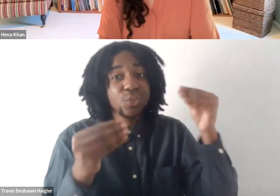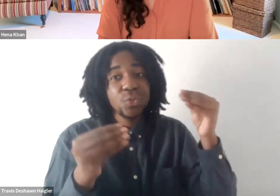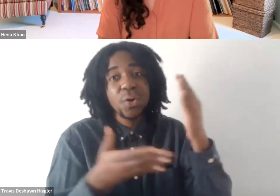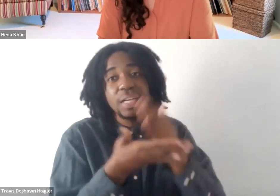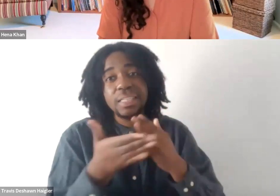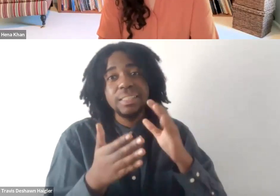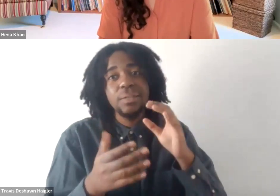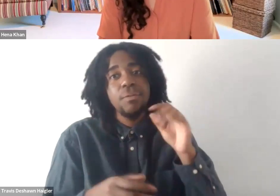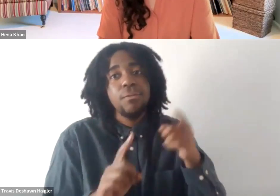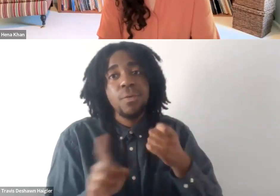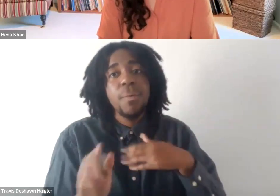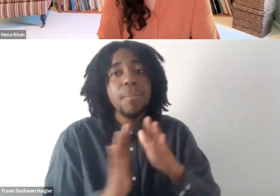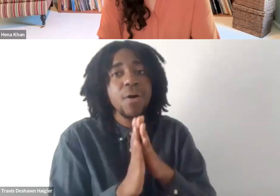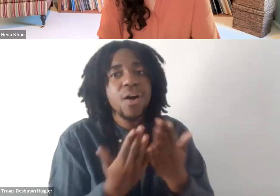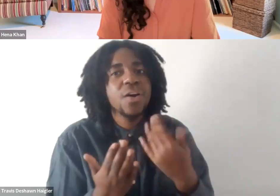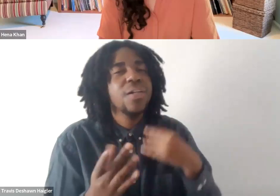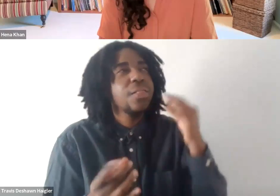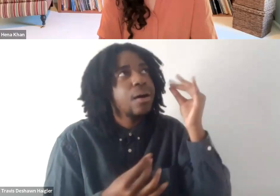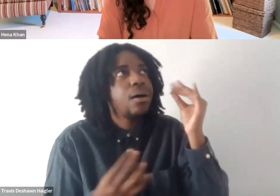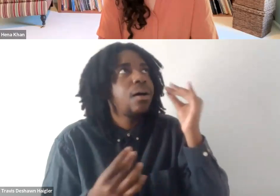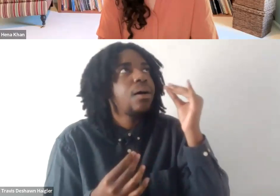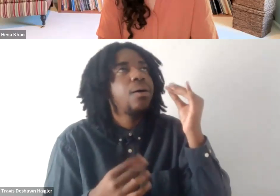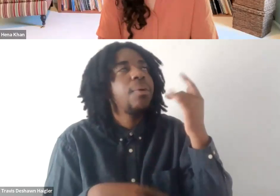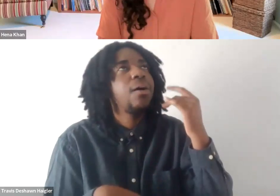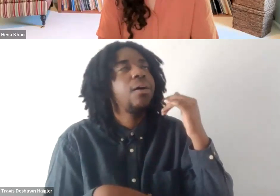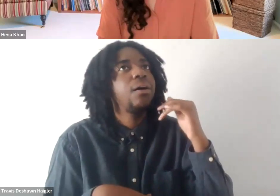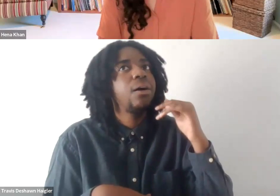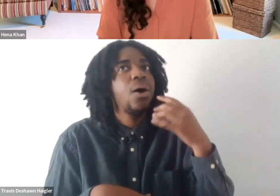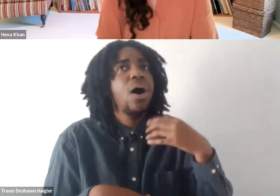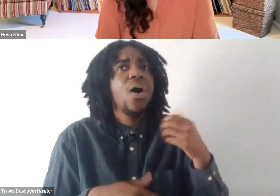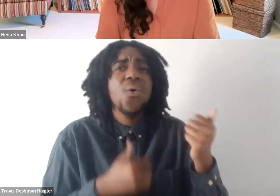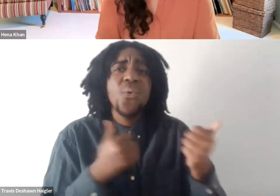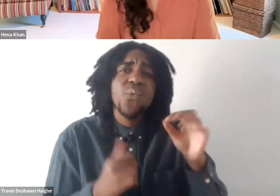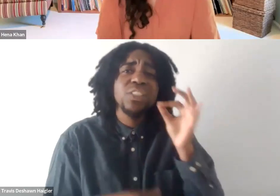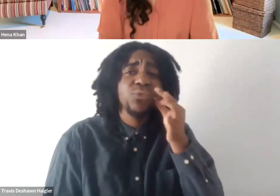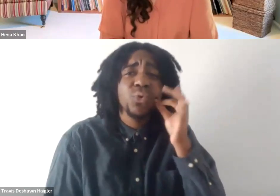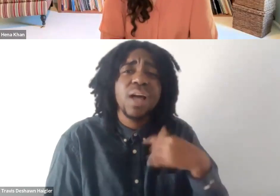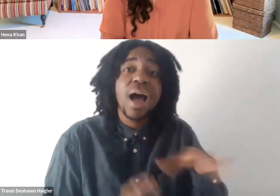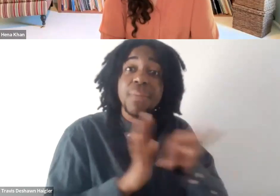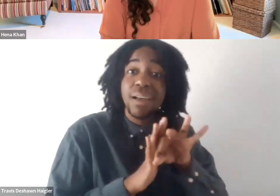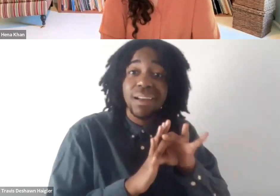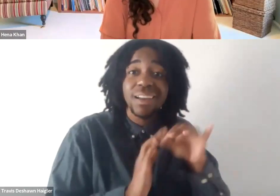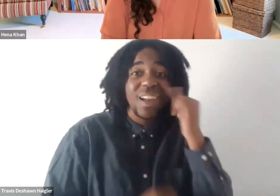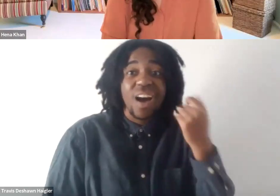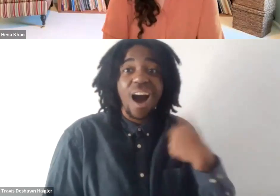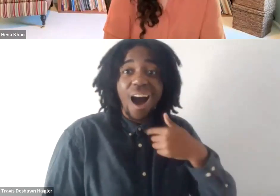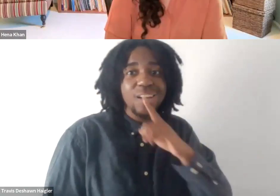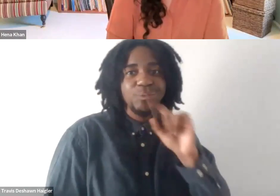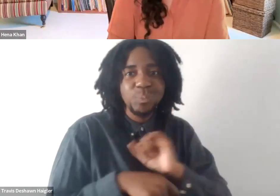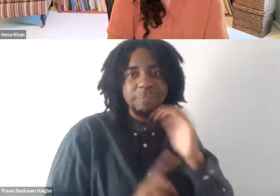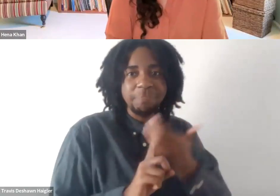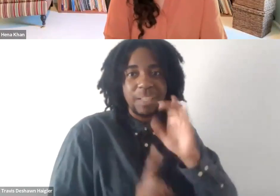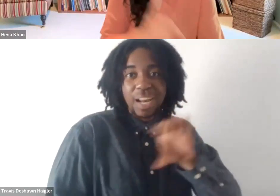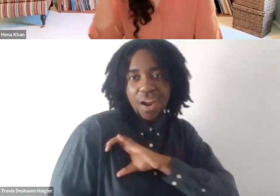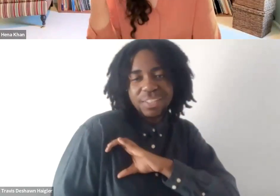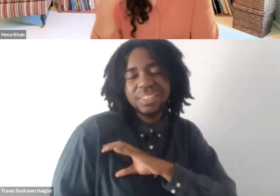that. And definitely sparking imagination. And I still love looking at it. Now, like I should